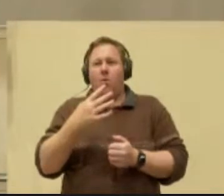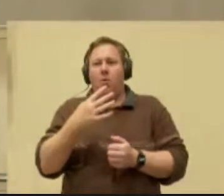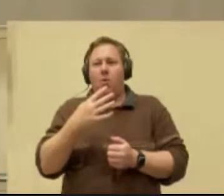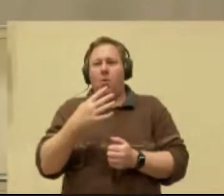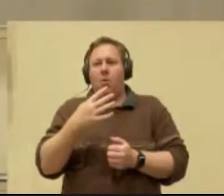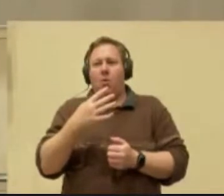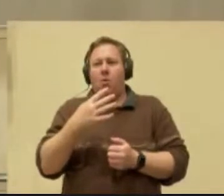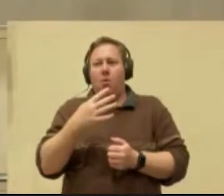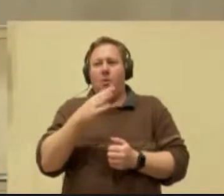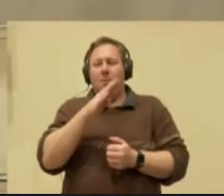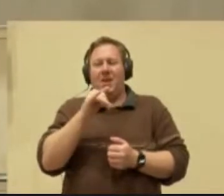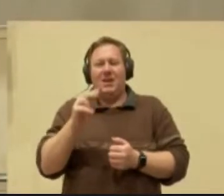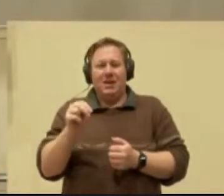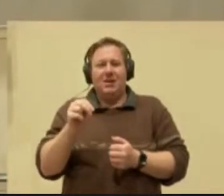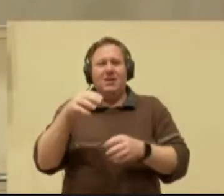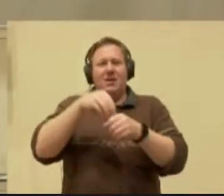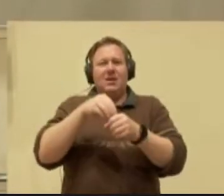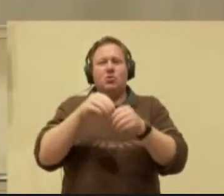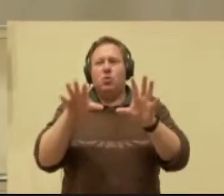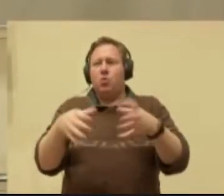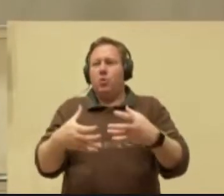designated groups